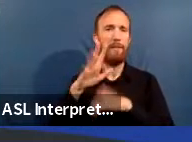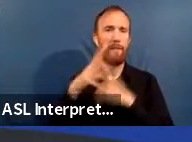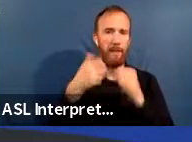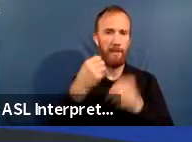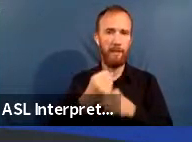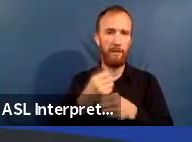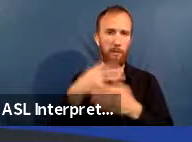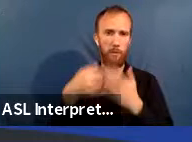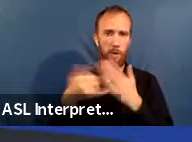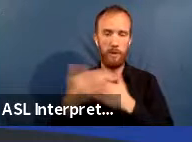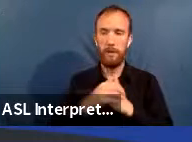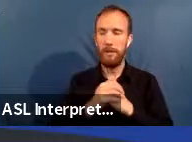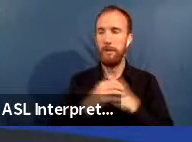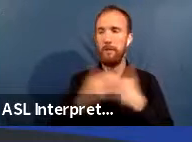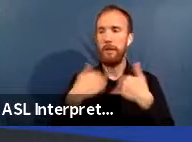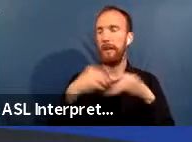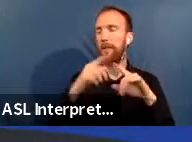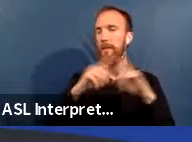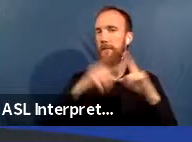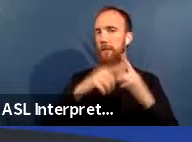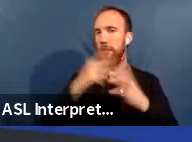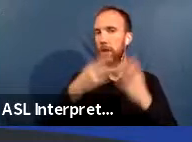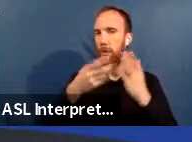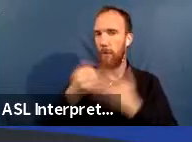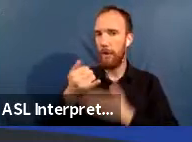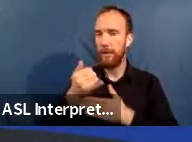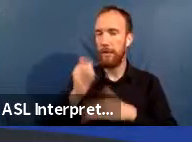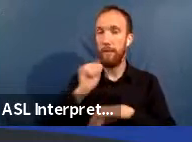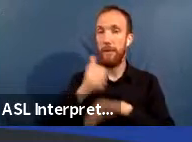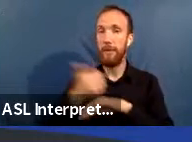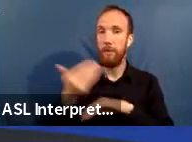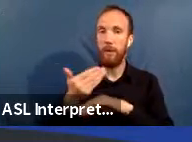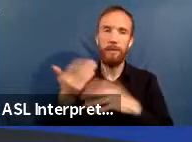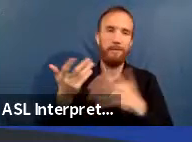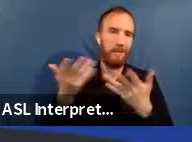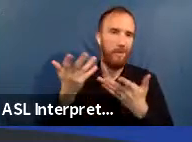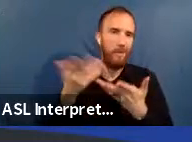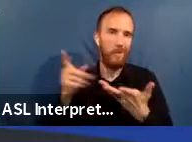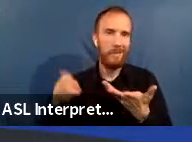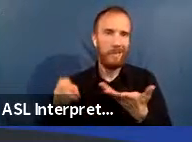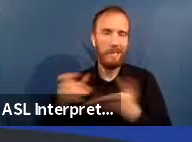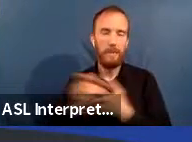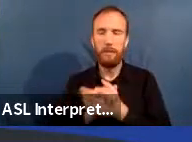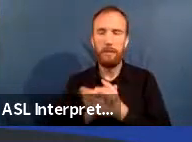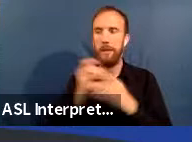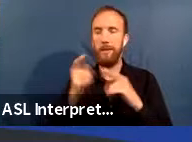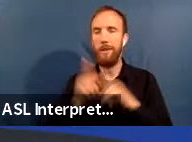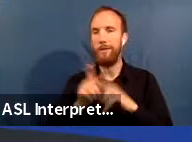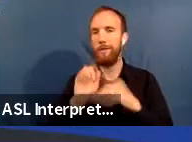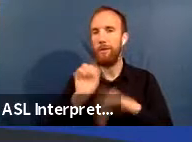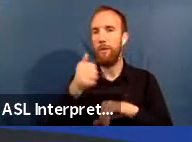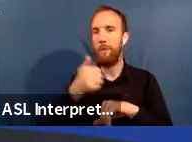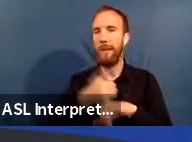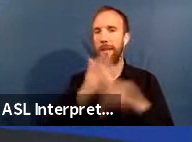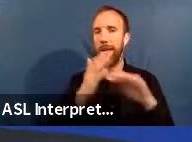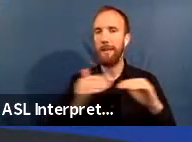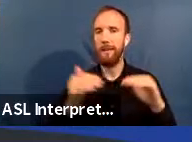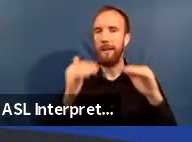Projects are prioritized based on need and also based on the equity index.